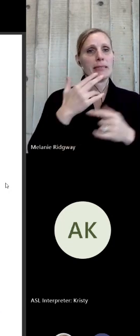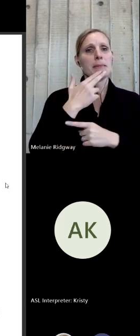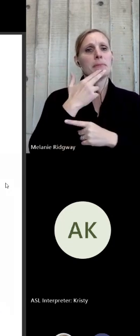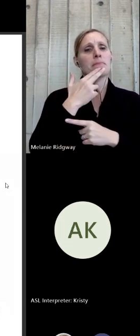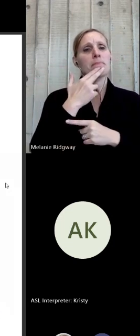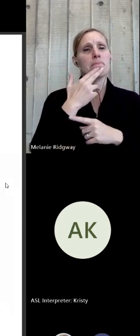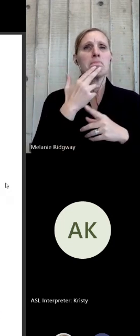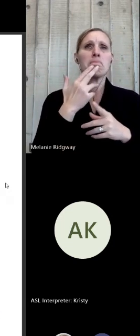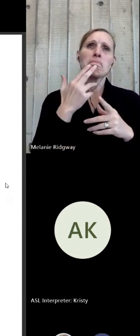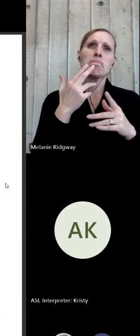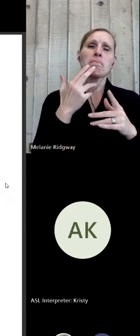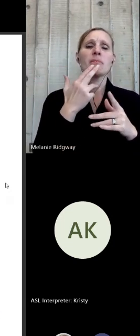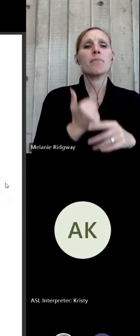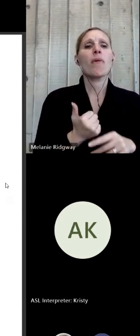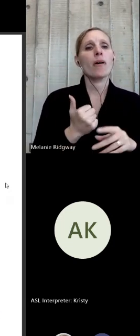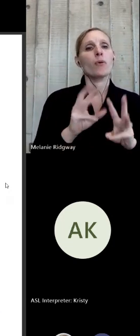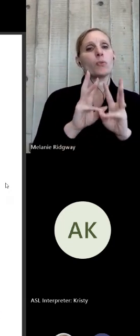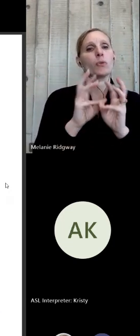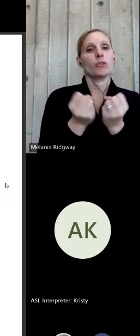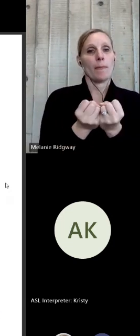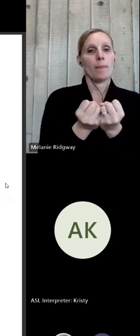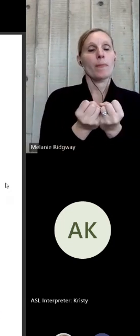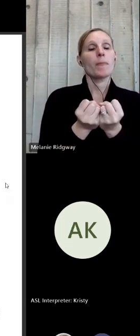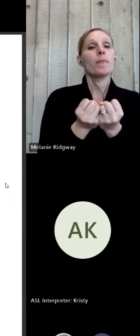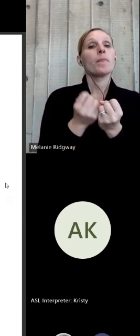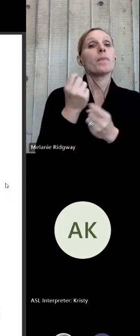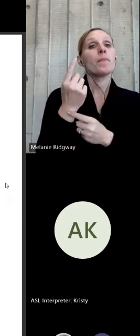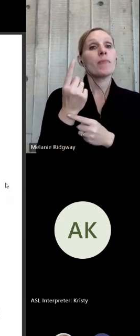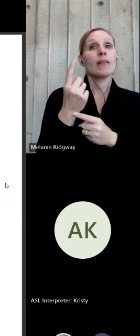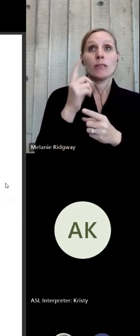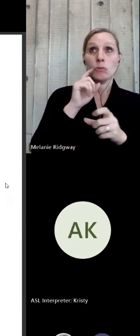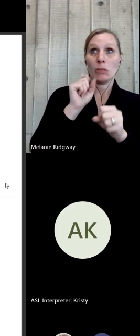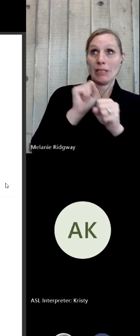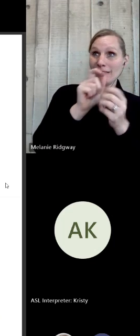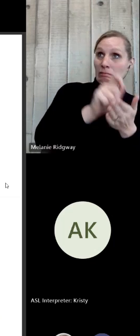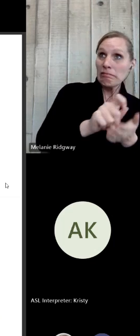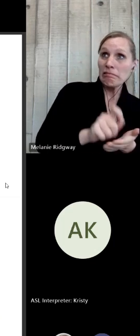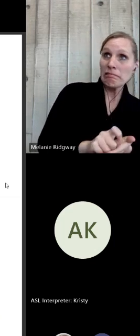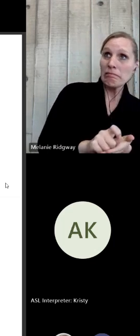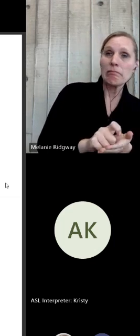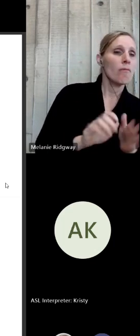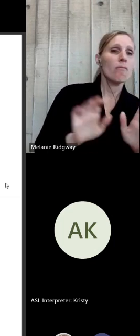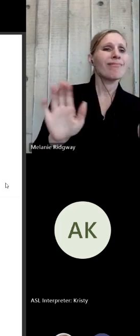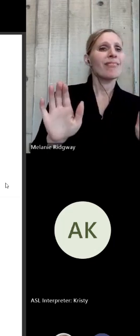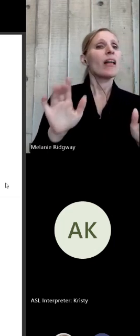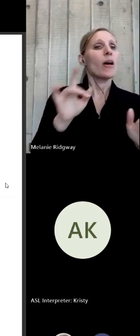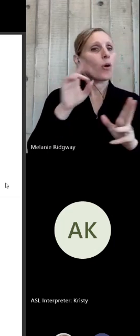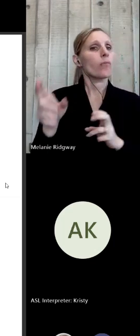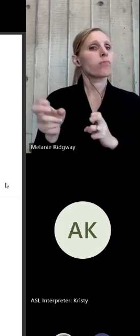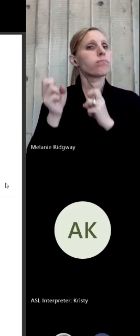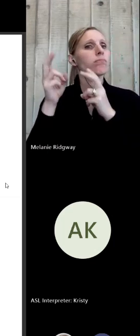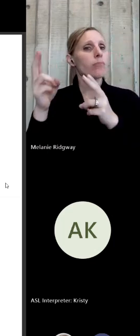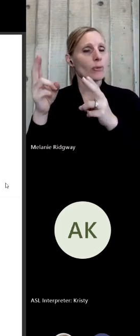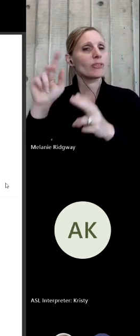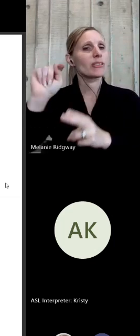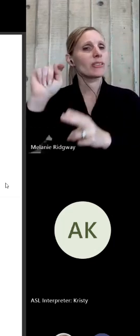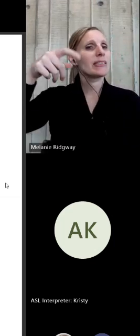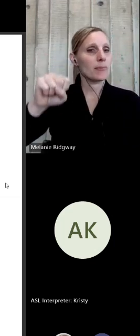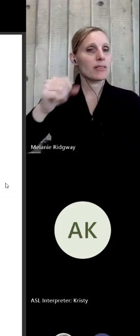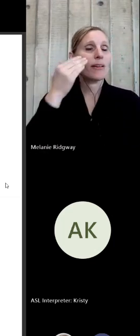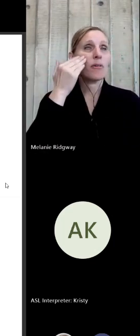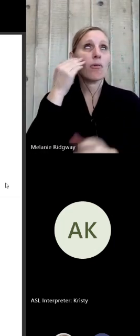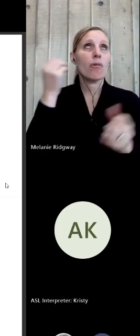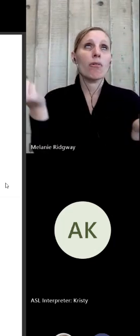is being provided, so note taking is optional. We are covering a lot of